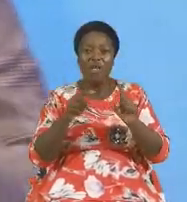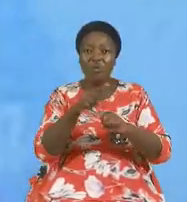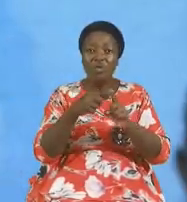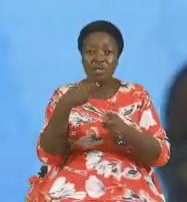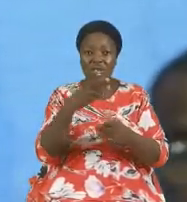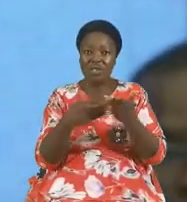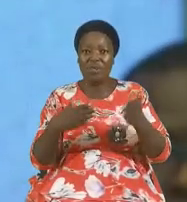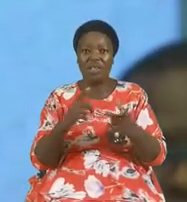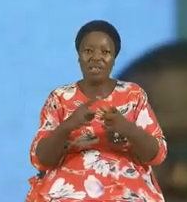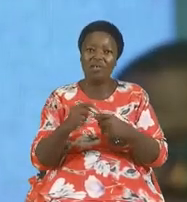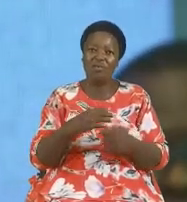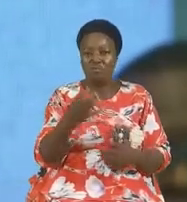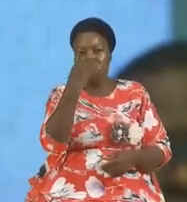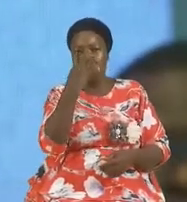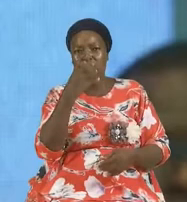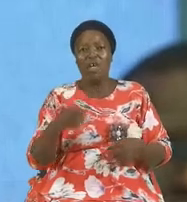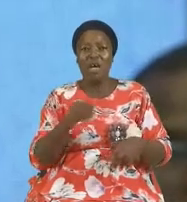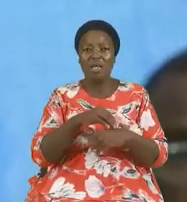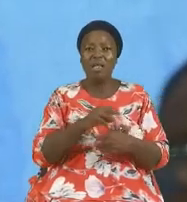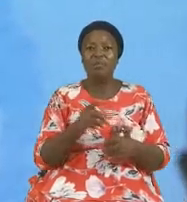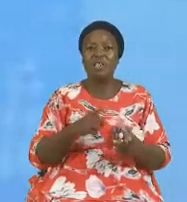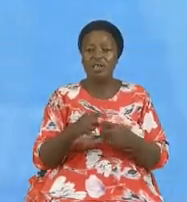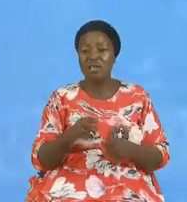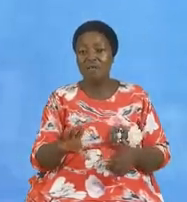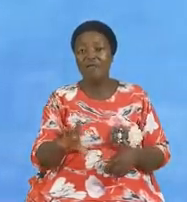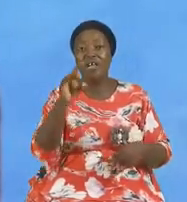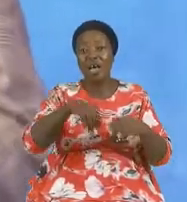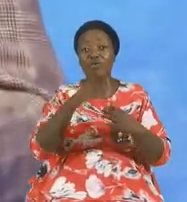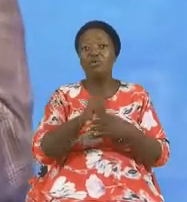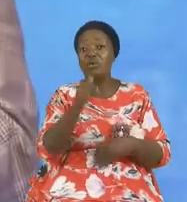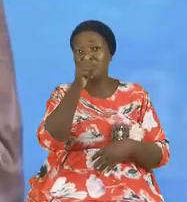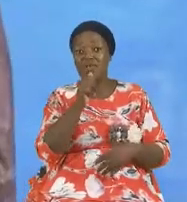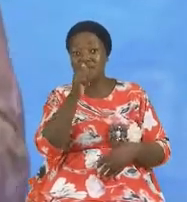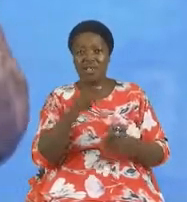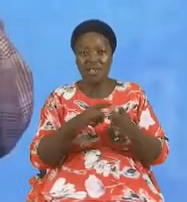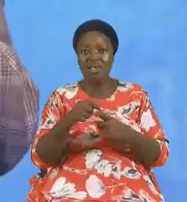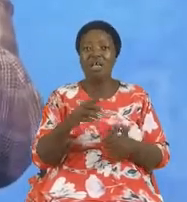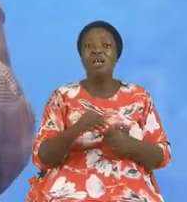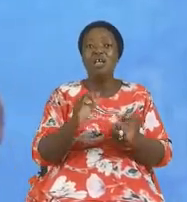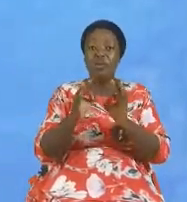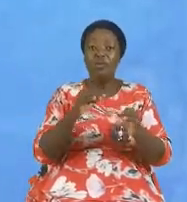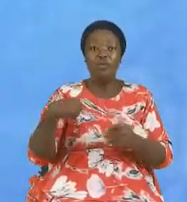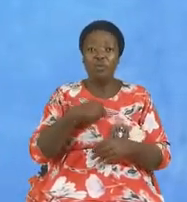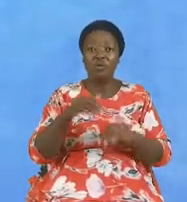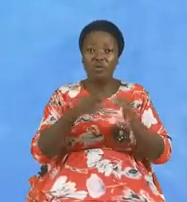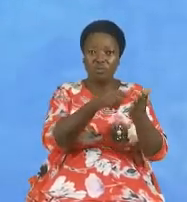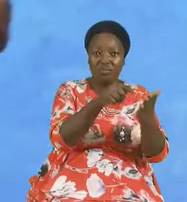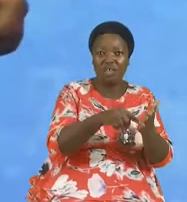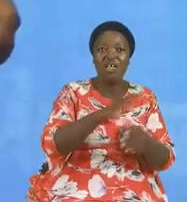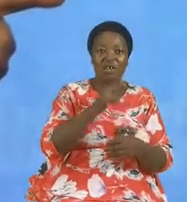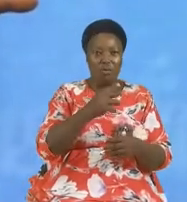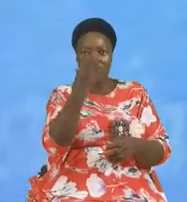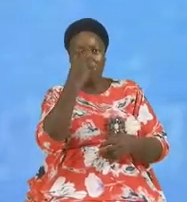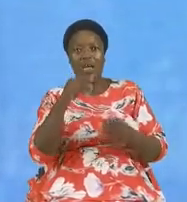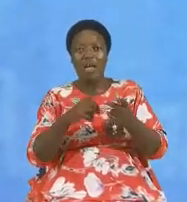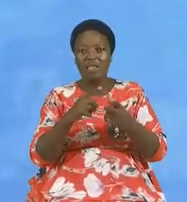it makes you to cry. And when they say something and you frown, they've discovered your secret. If we